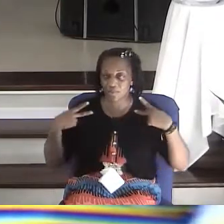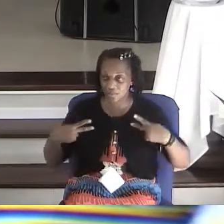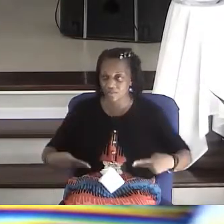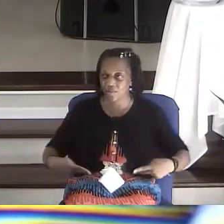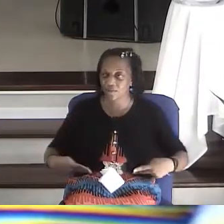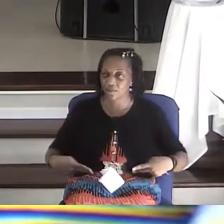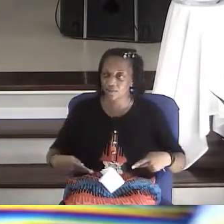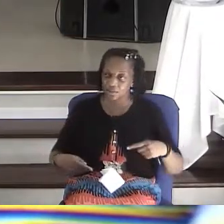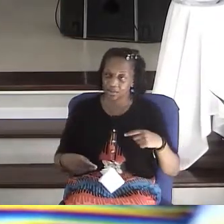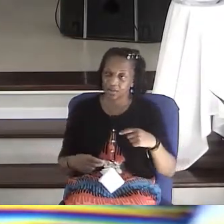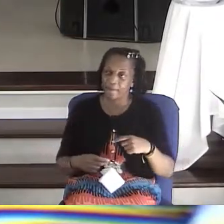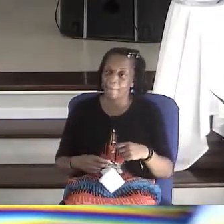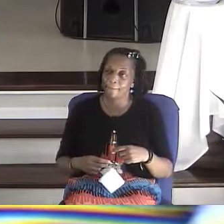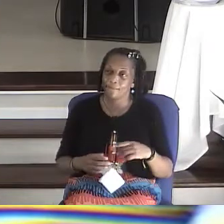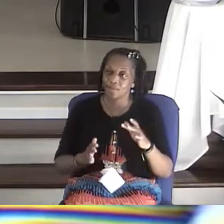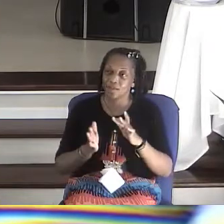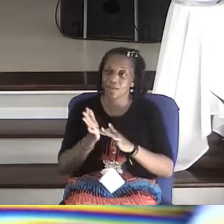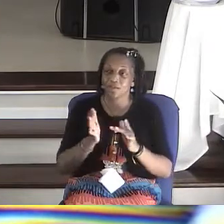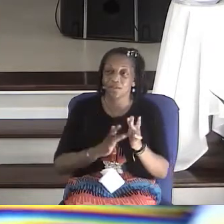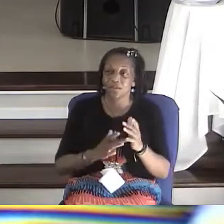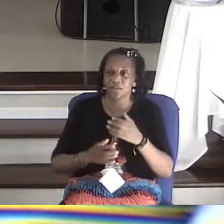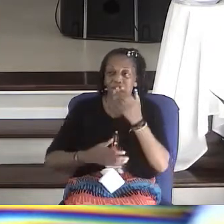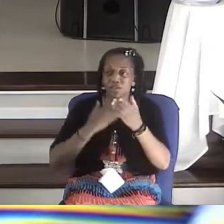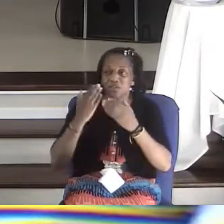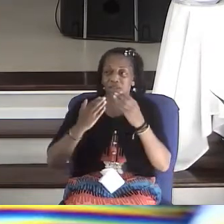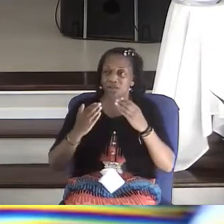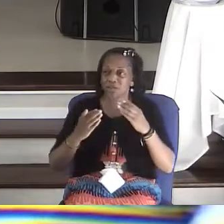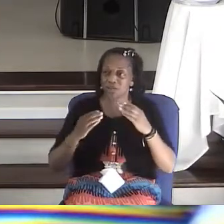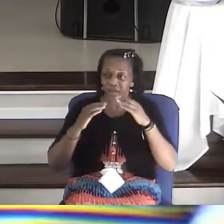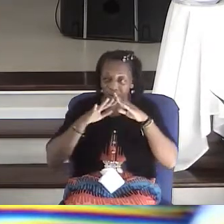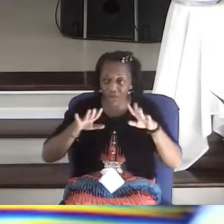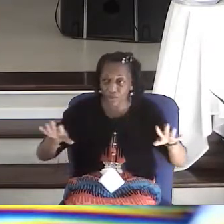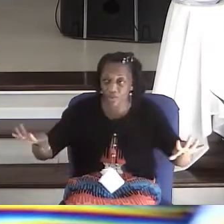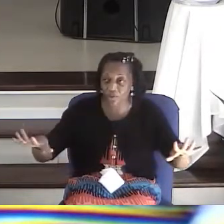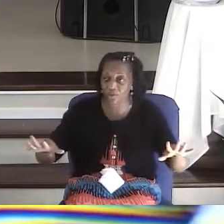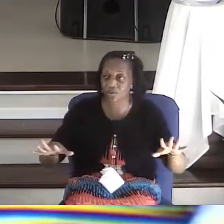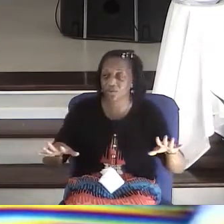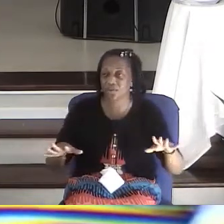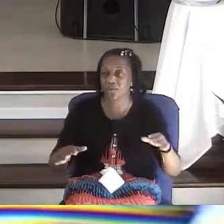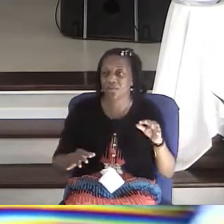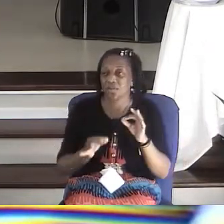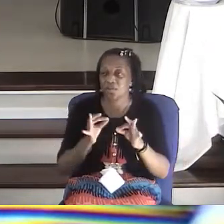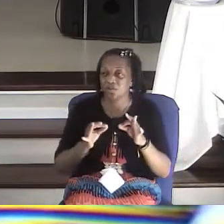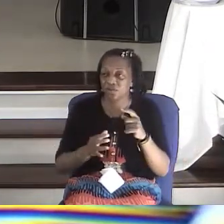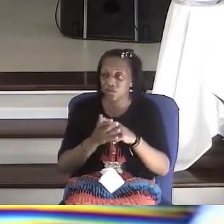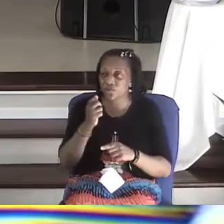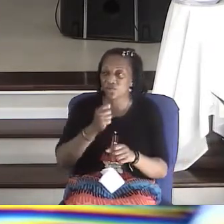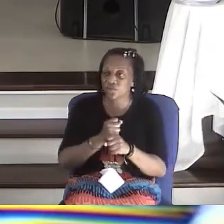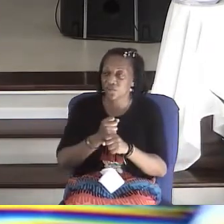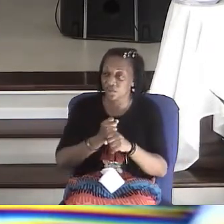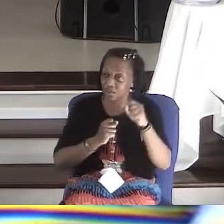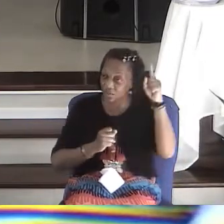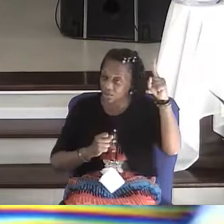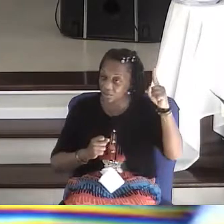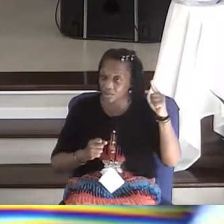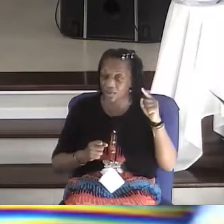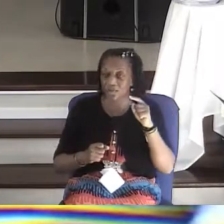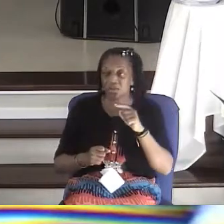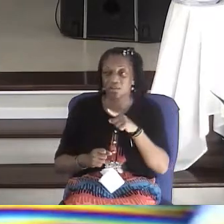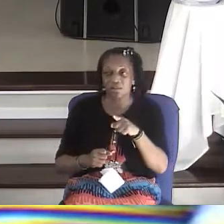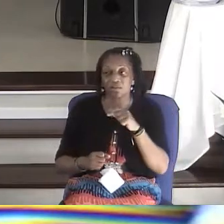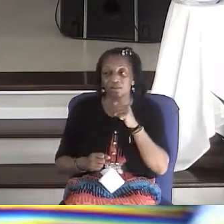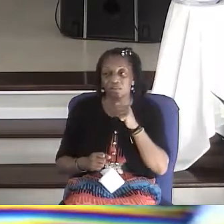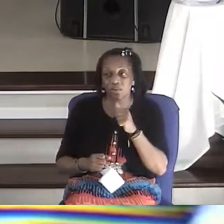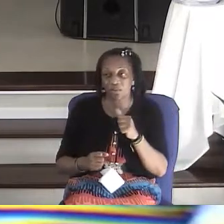of God. Jesus shouted to the crowds, "If you trust me, you are trusting not only me, but the God